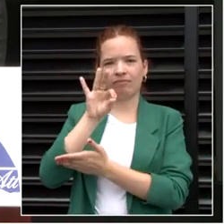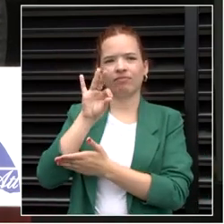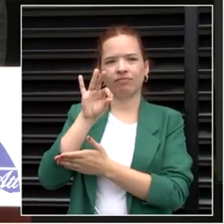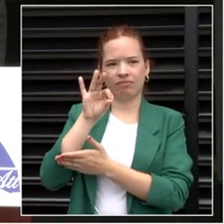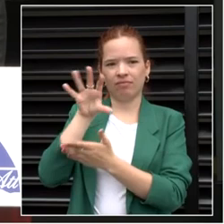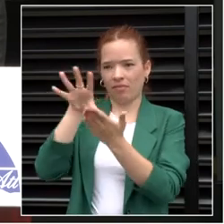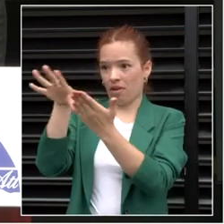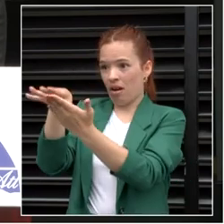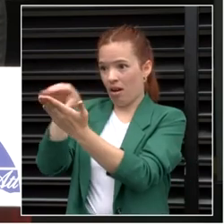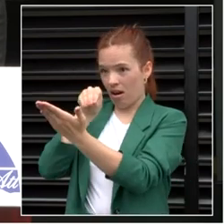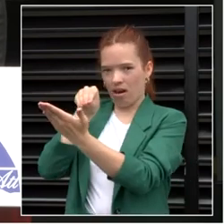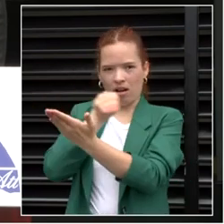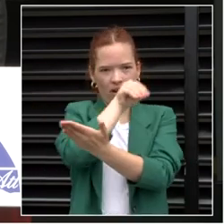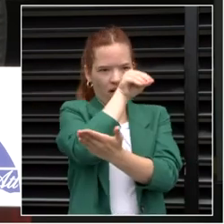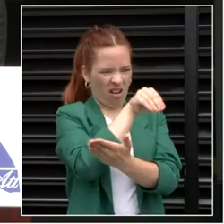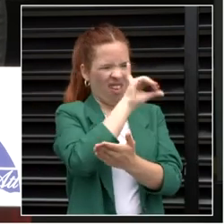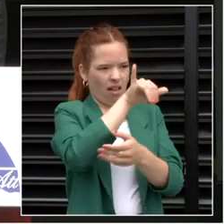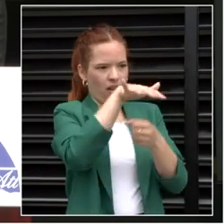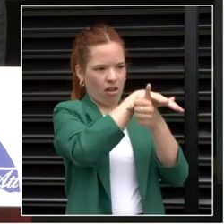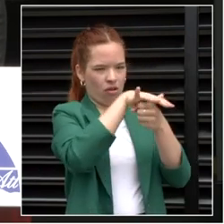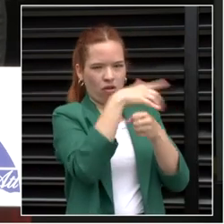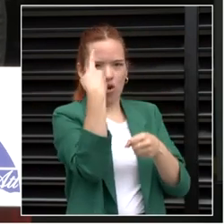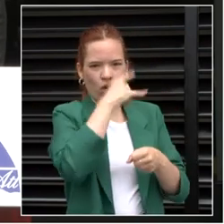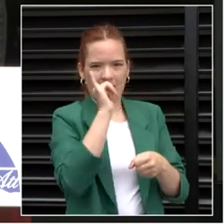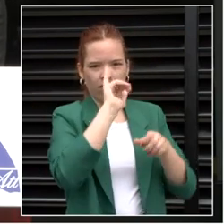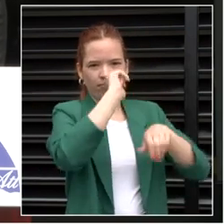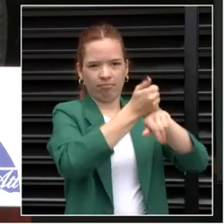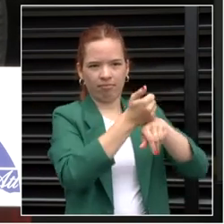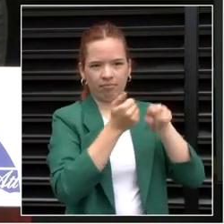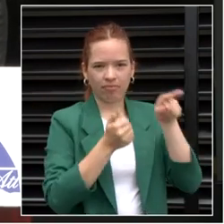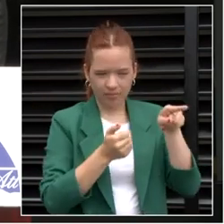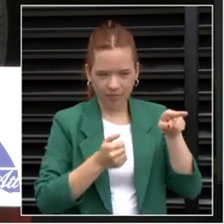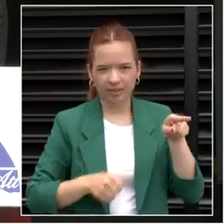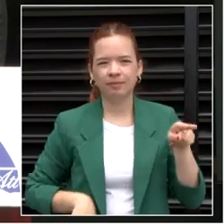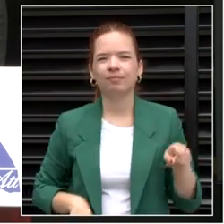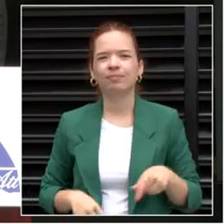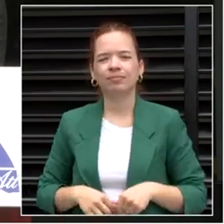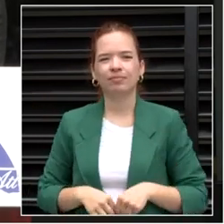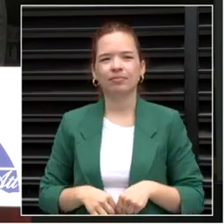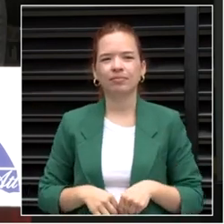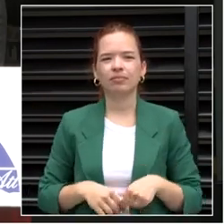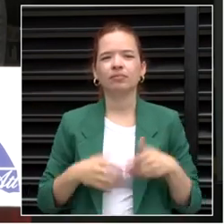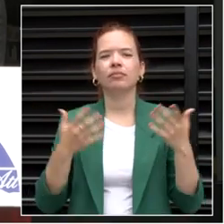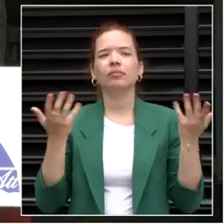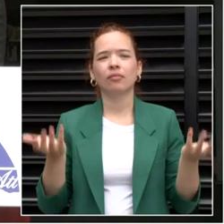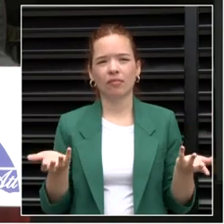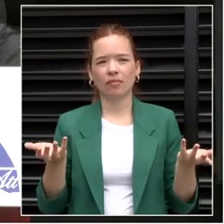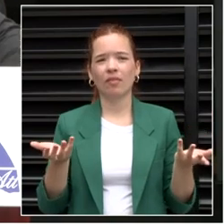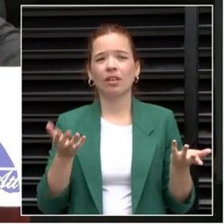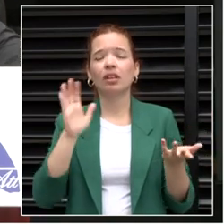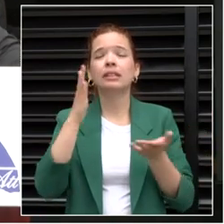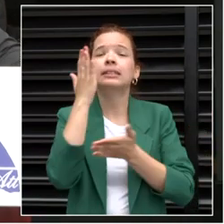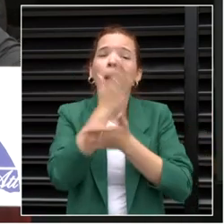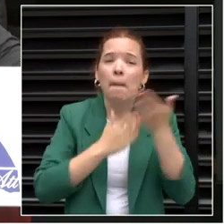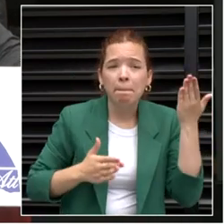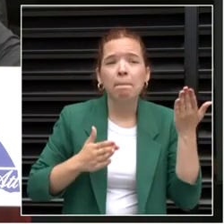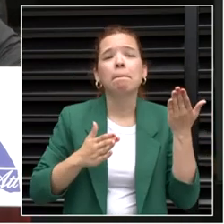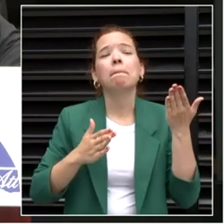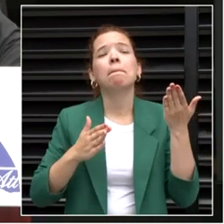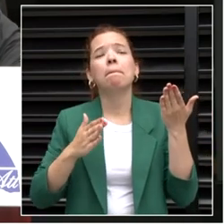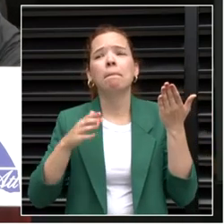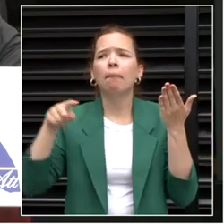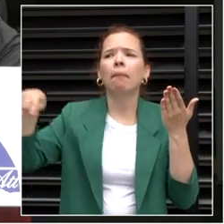eggs in the place. You know, some people have called it, in fact, this is not true, some newspapers have